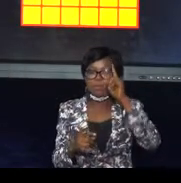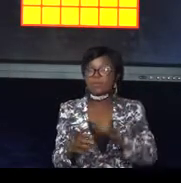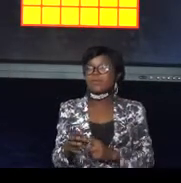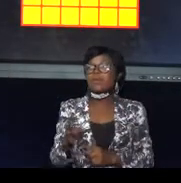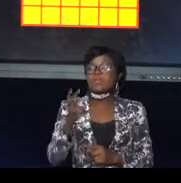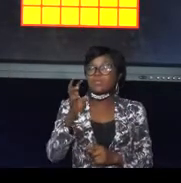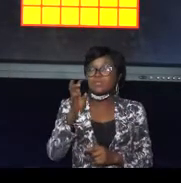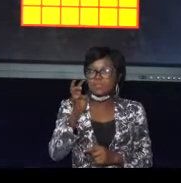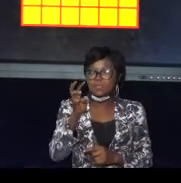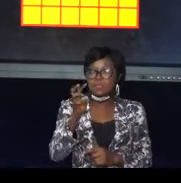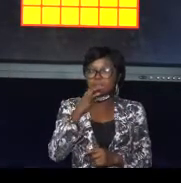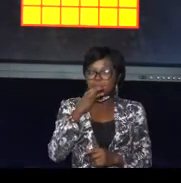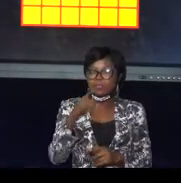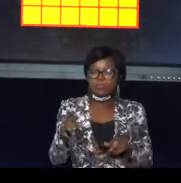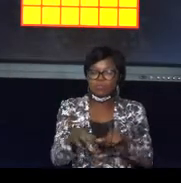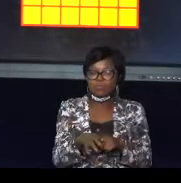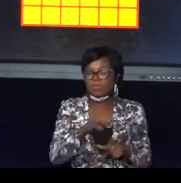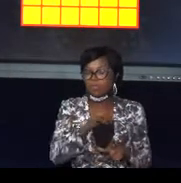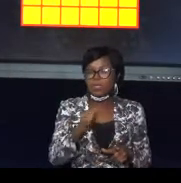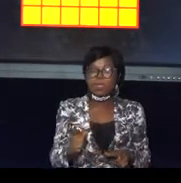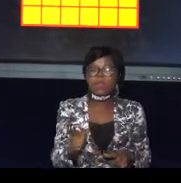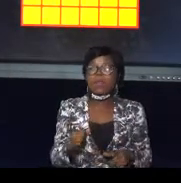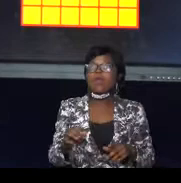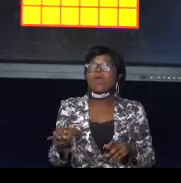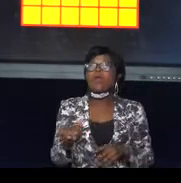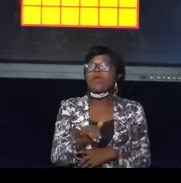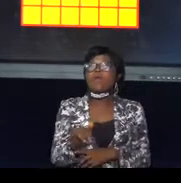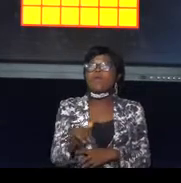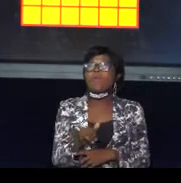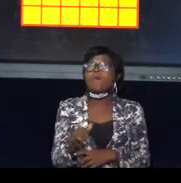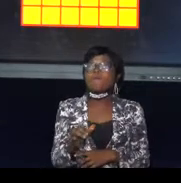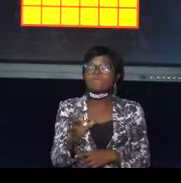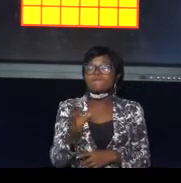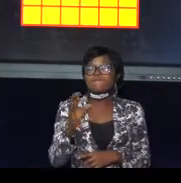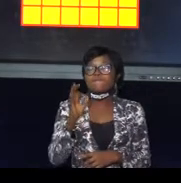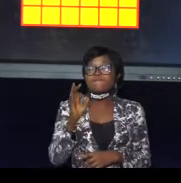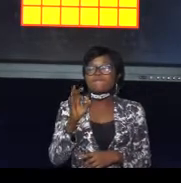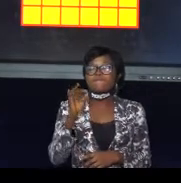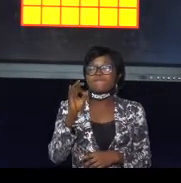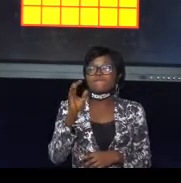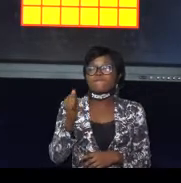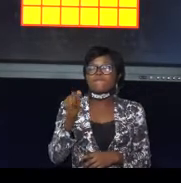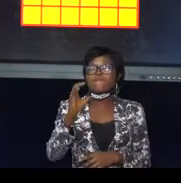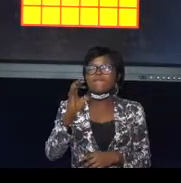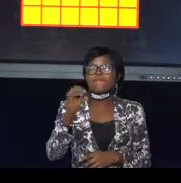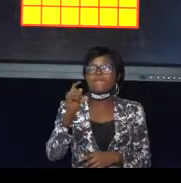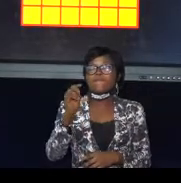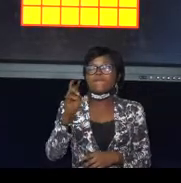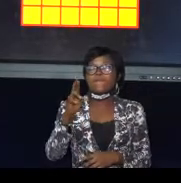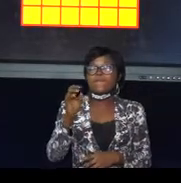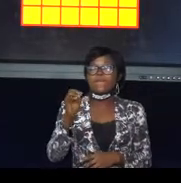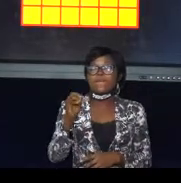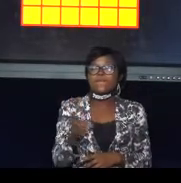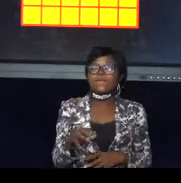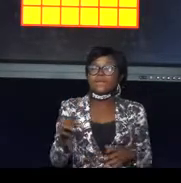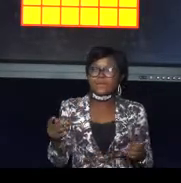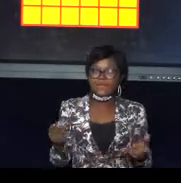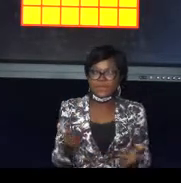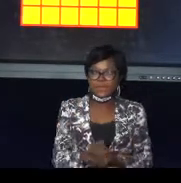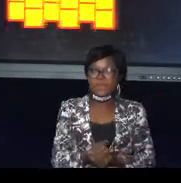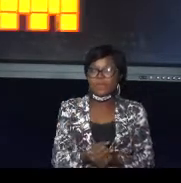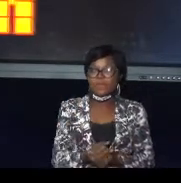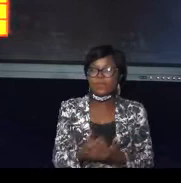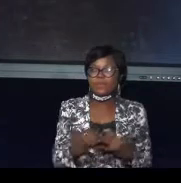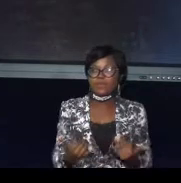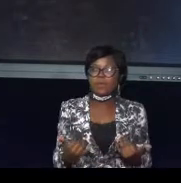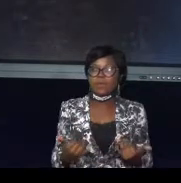is 36. So 6 is also a common factor. It's a factor. When we say common factor, it means it's a factor of 24, it's a factor of